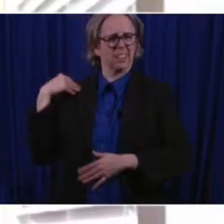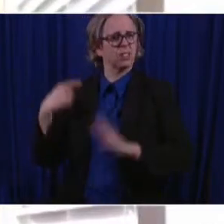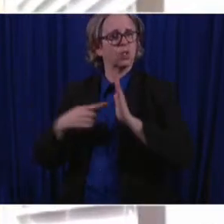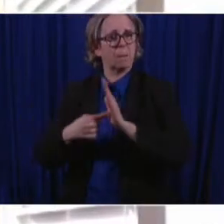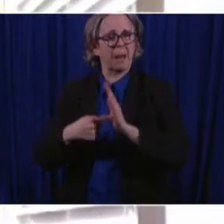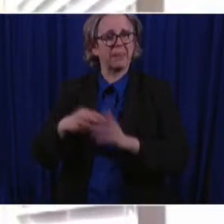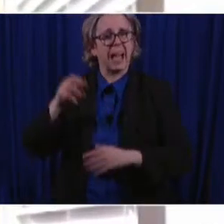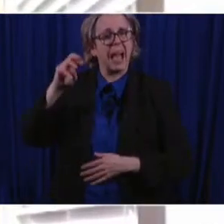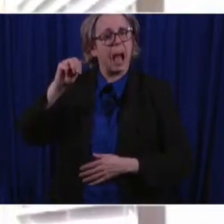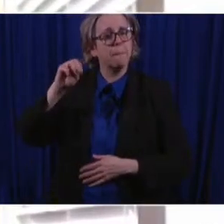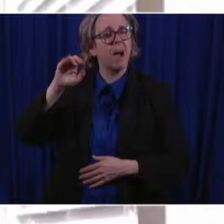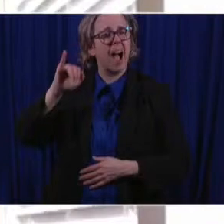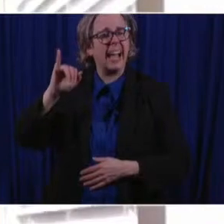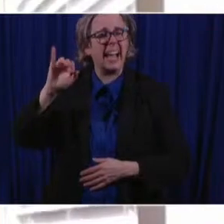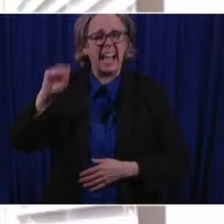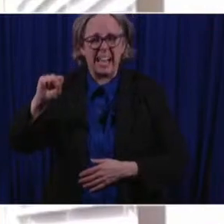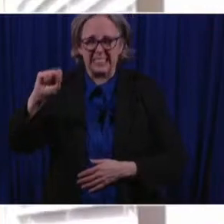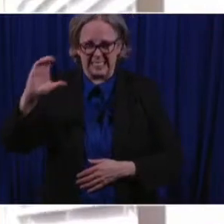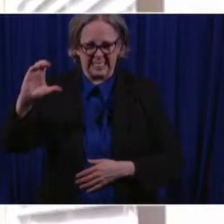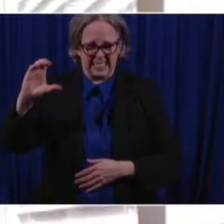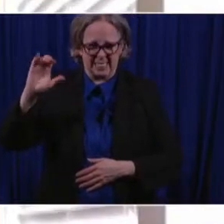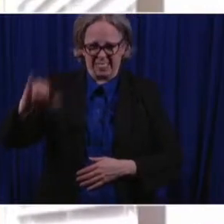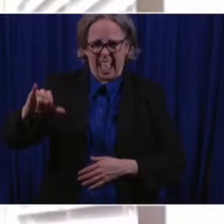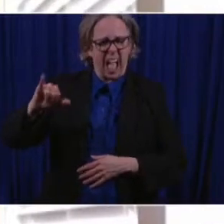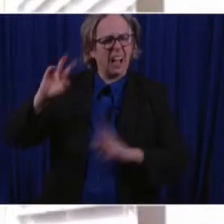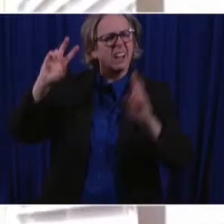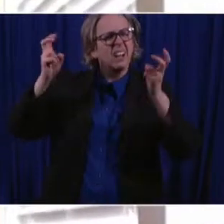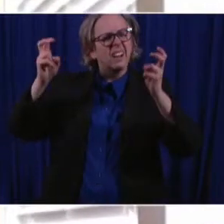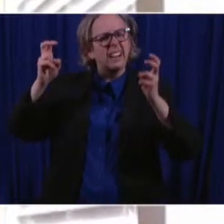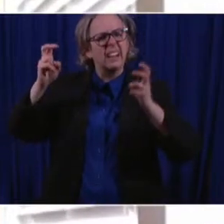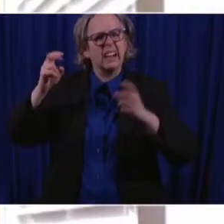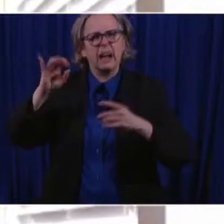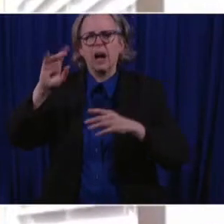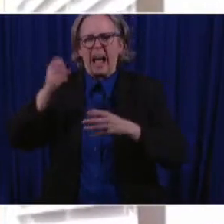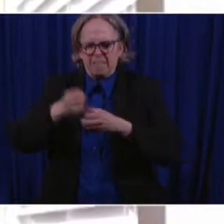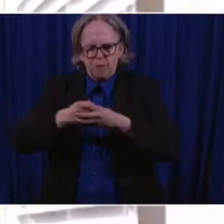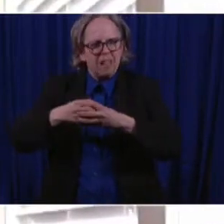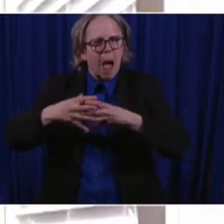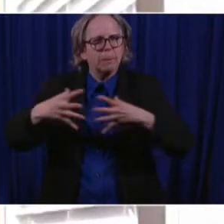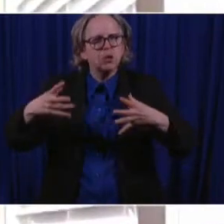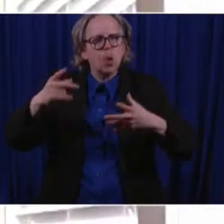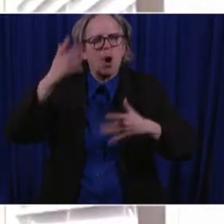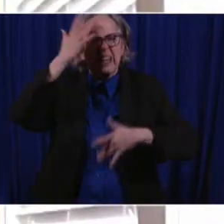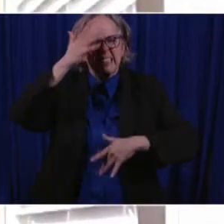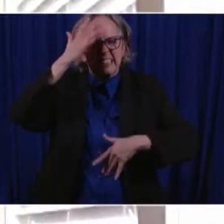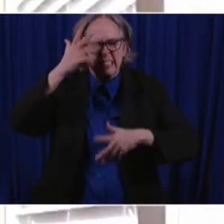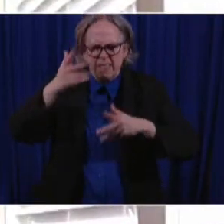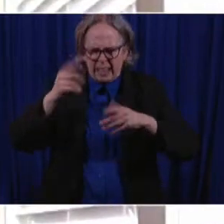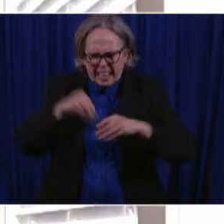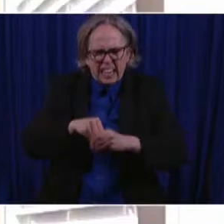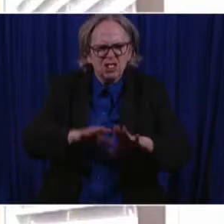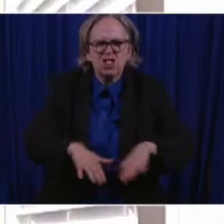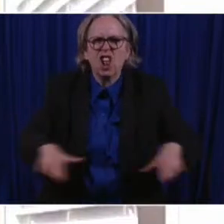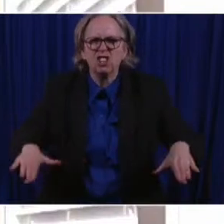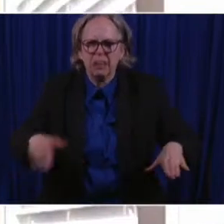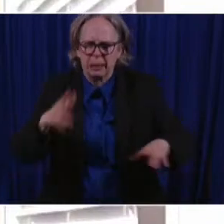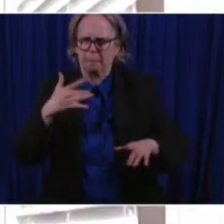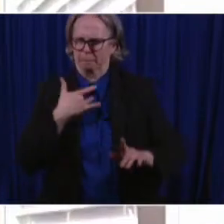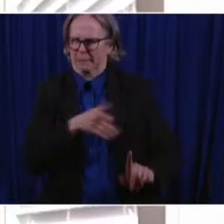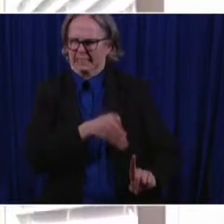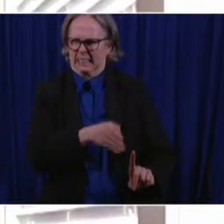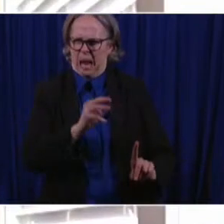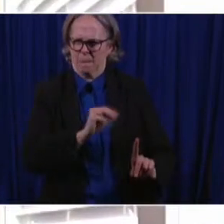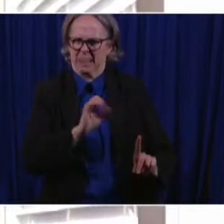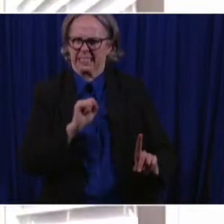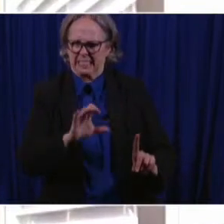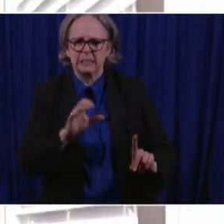syndrome in children. Now, those numbers are not high numbers, but for the kids who are impacted, it's devastating. We've got